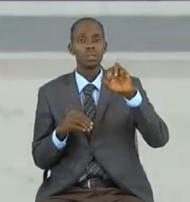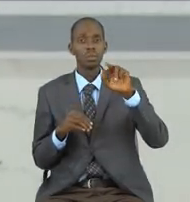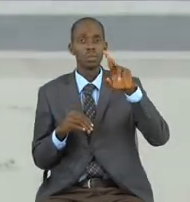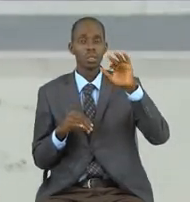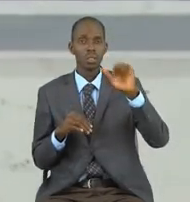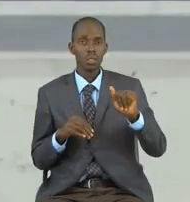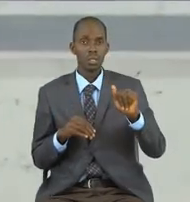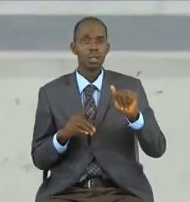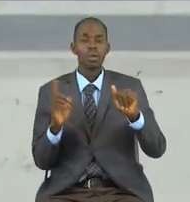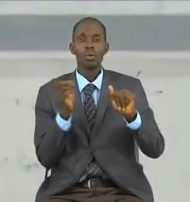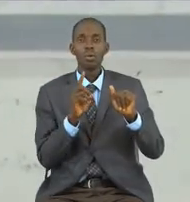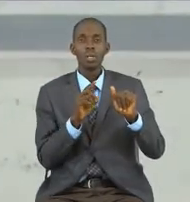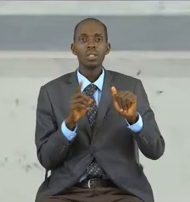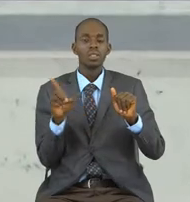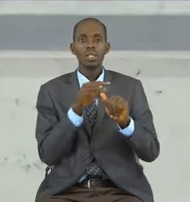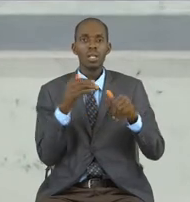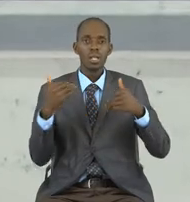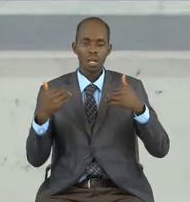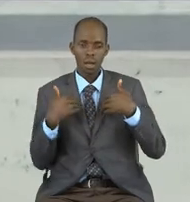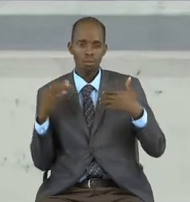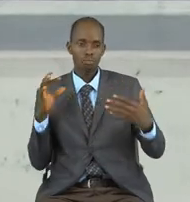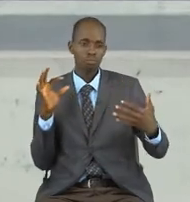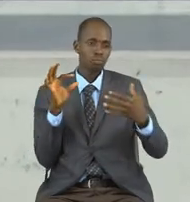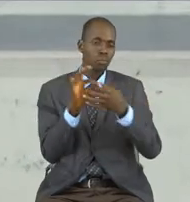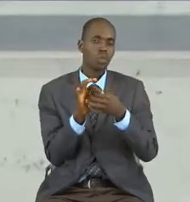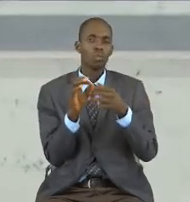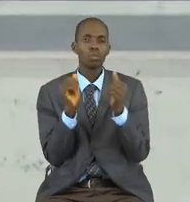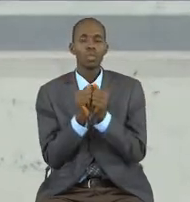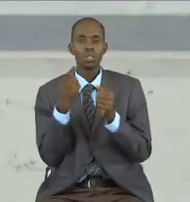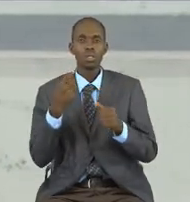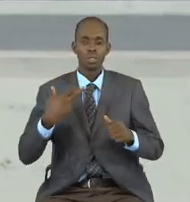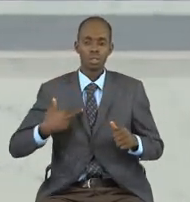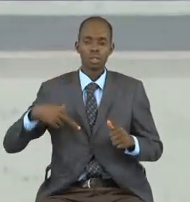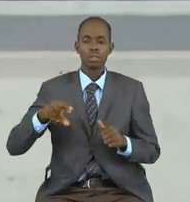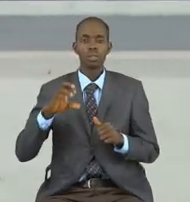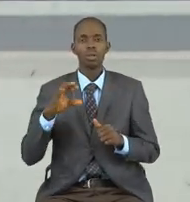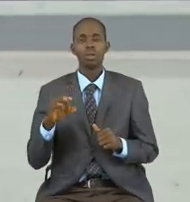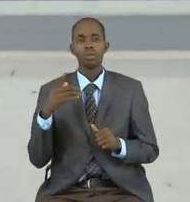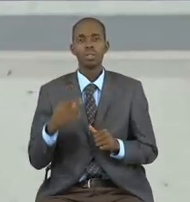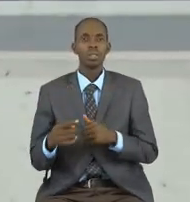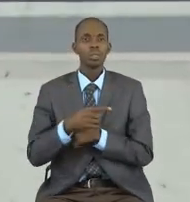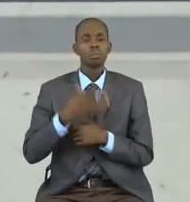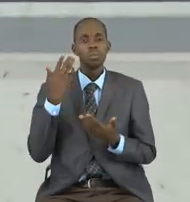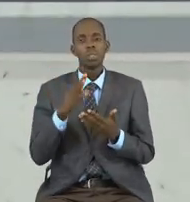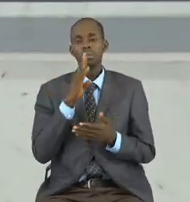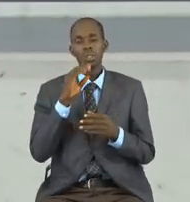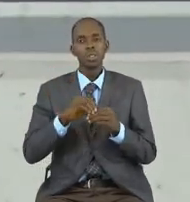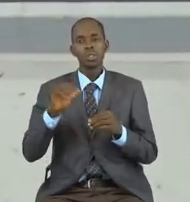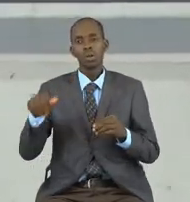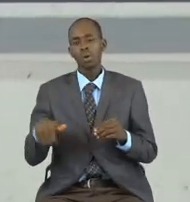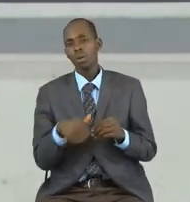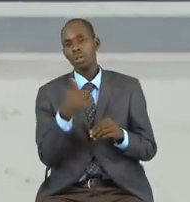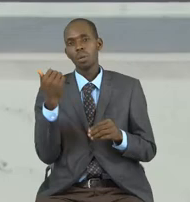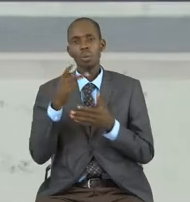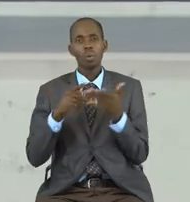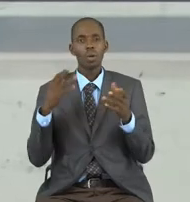have amalgamated with the religions of the day. It may be in the uttermost part of the earth, where they